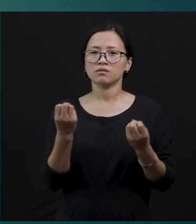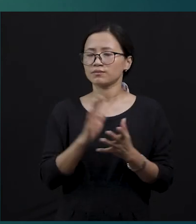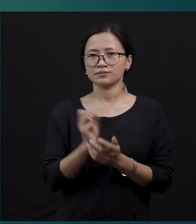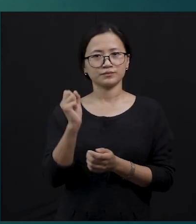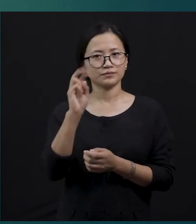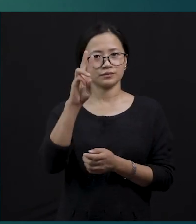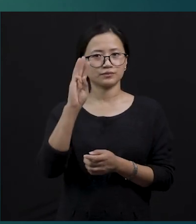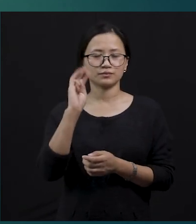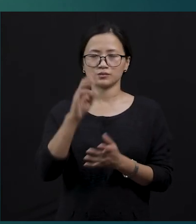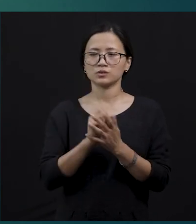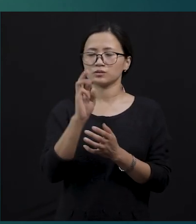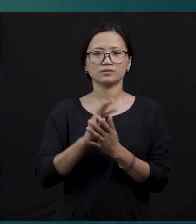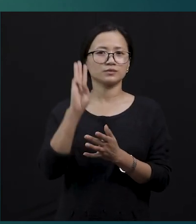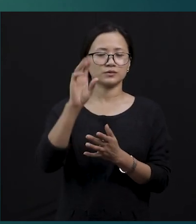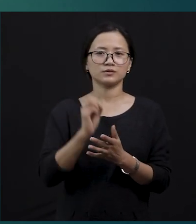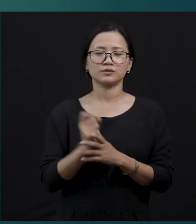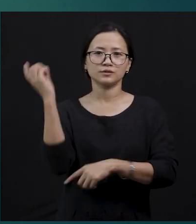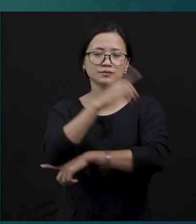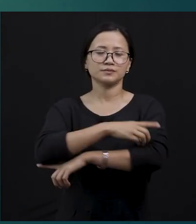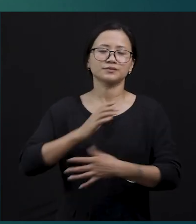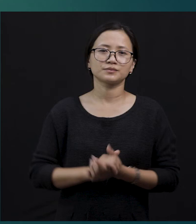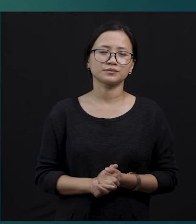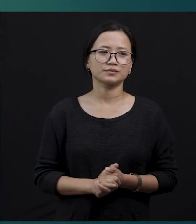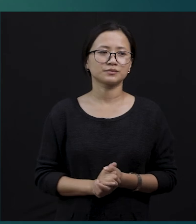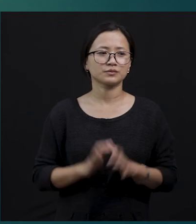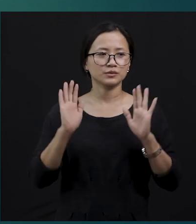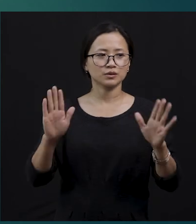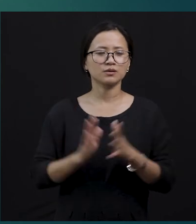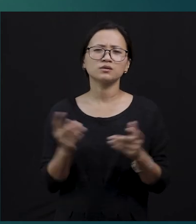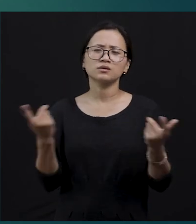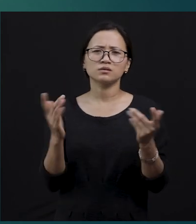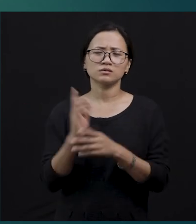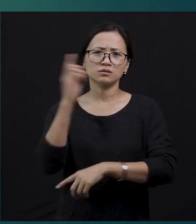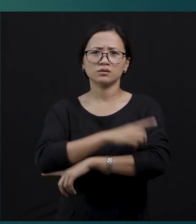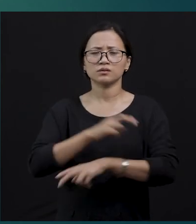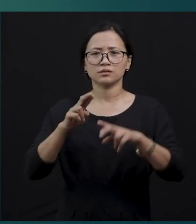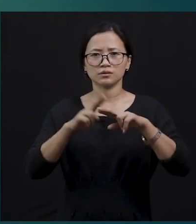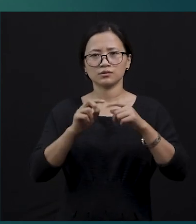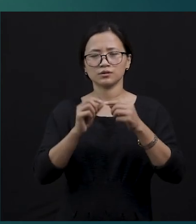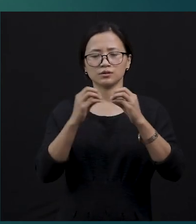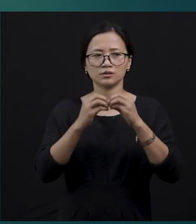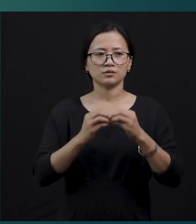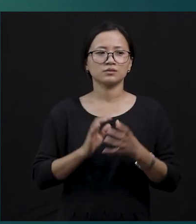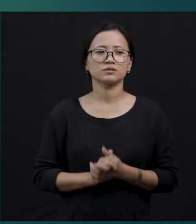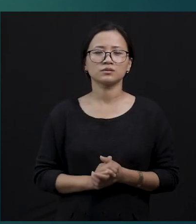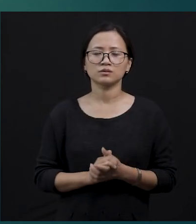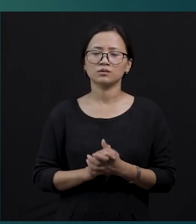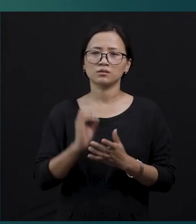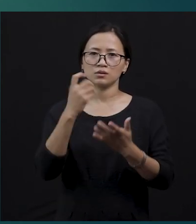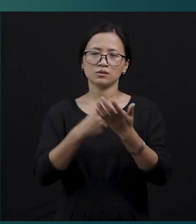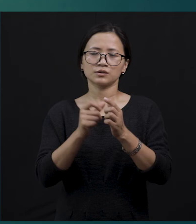They have 30 days. All right. Then you have how many days has February